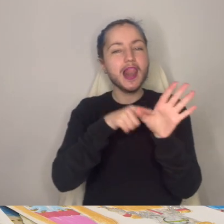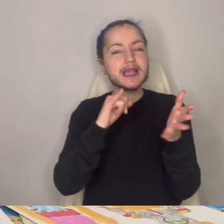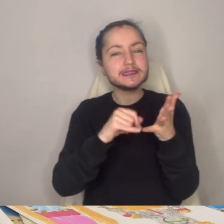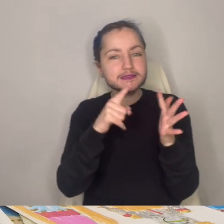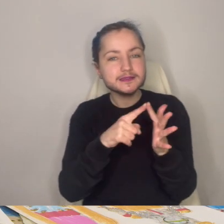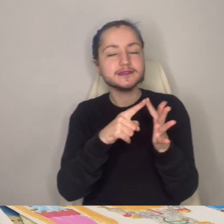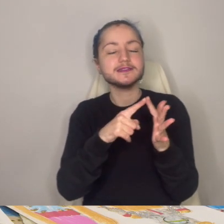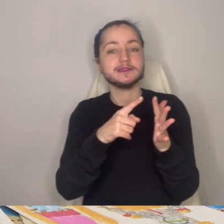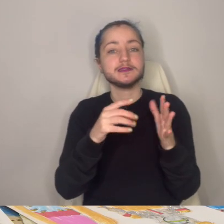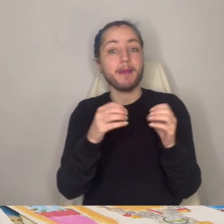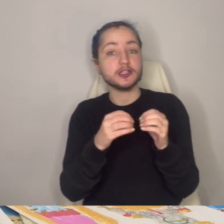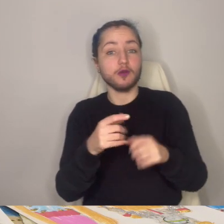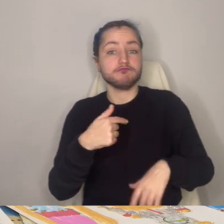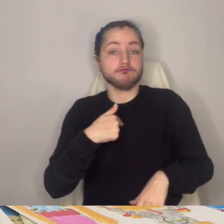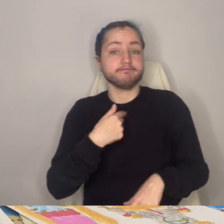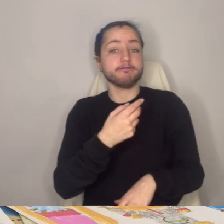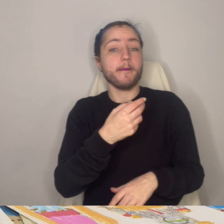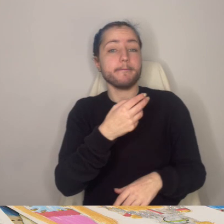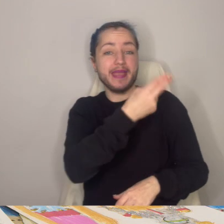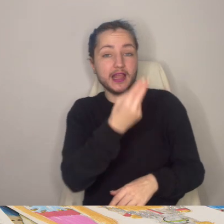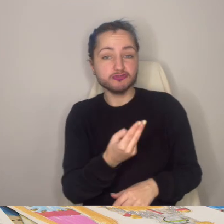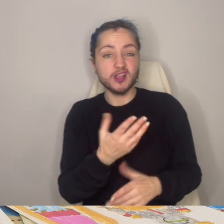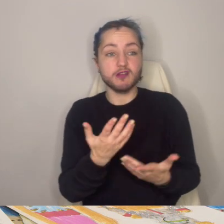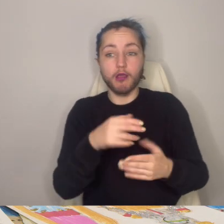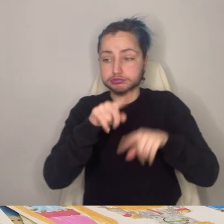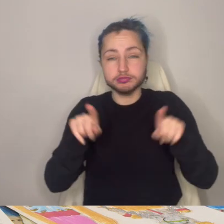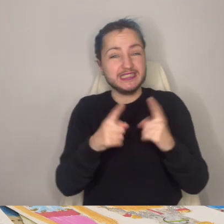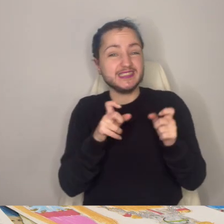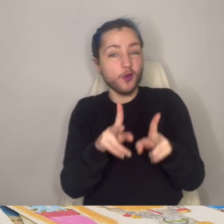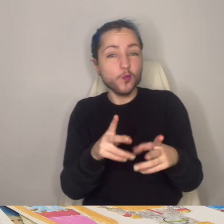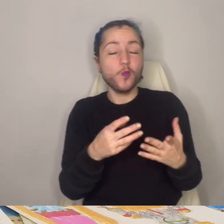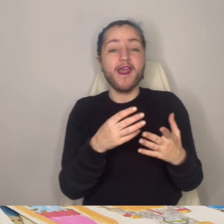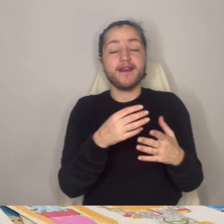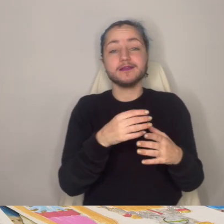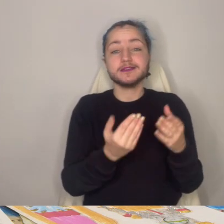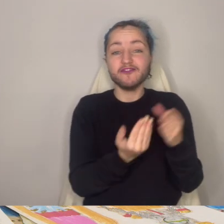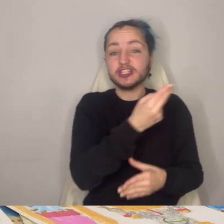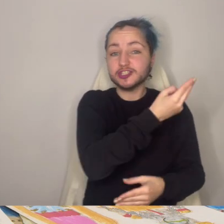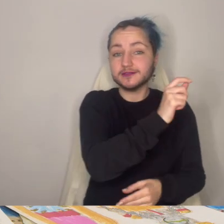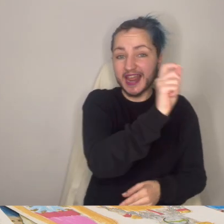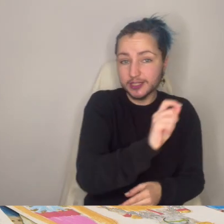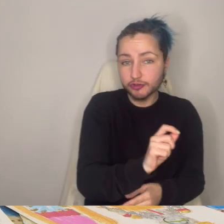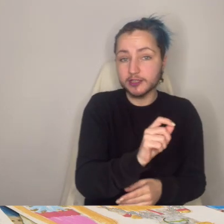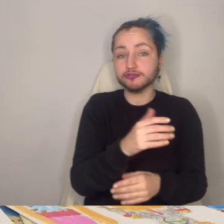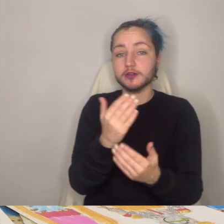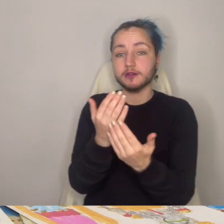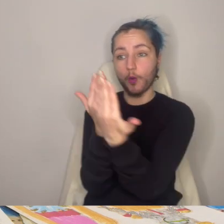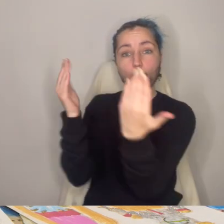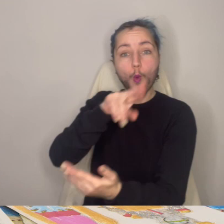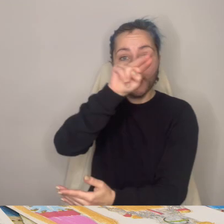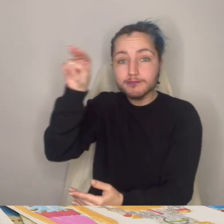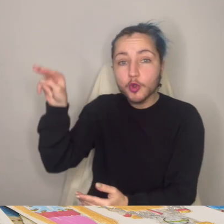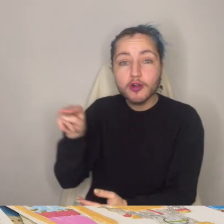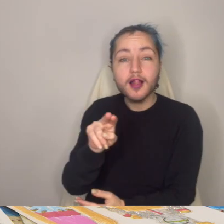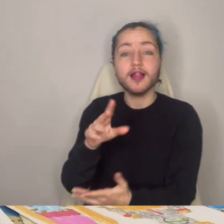Blackshaw. I'm an illustrator. I do some different things from fashion illustration to murals and 3D illustration workshops. And that's exactly what we're going to